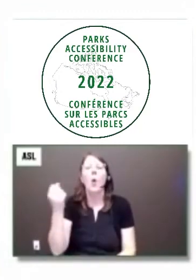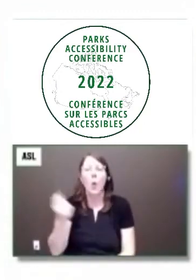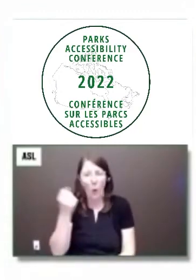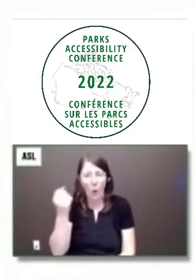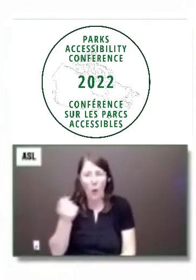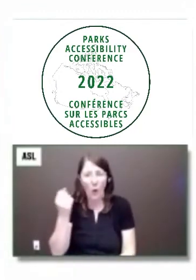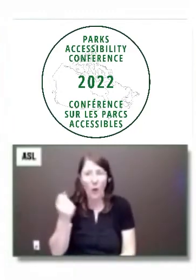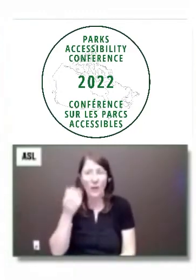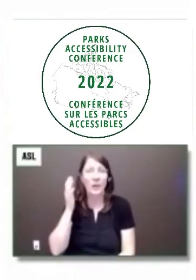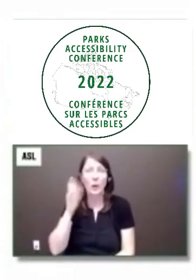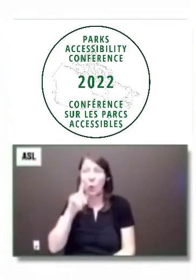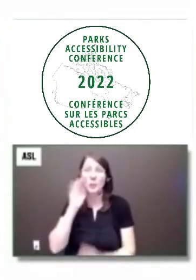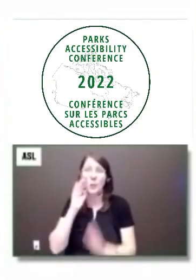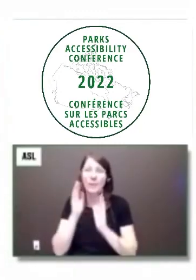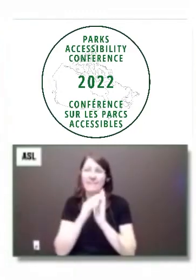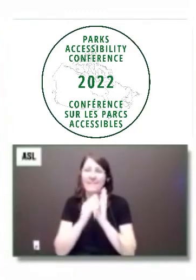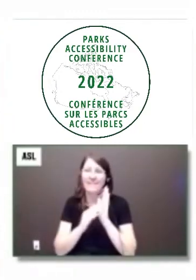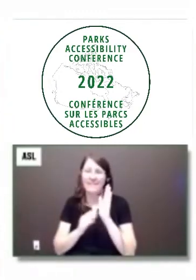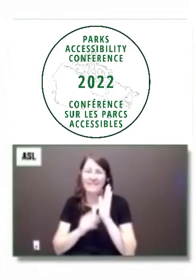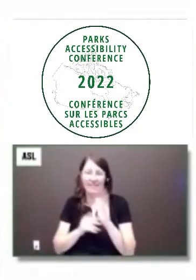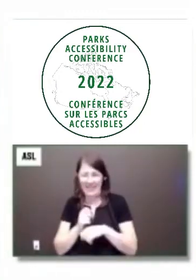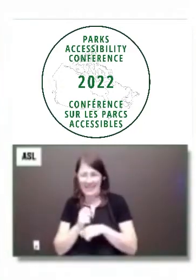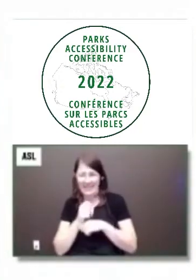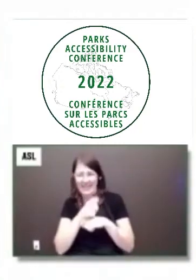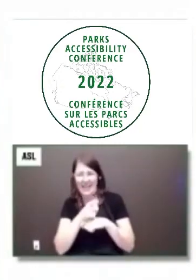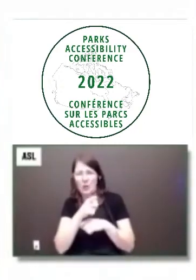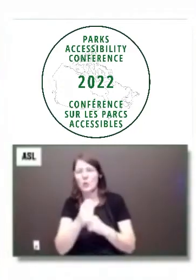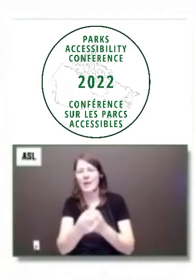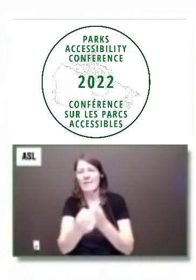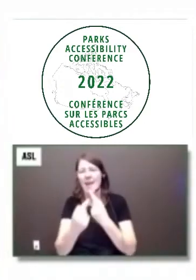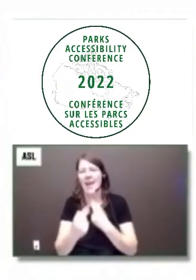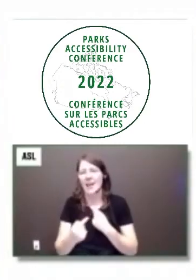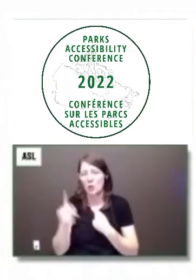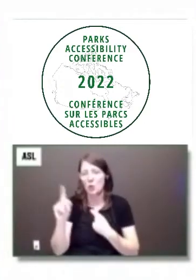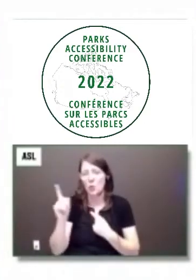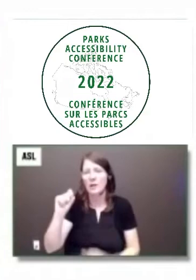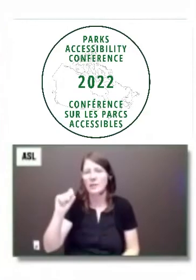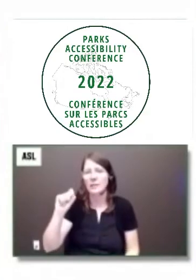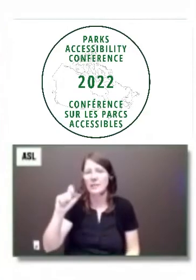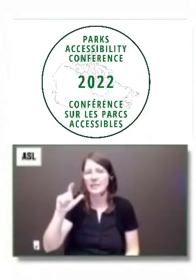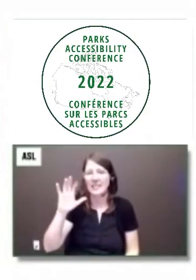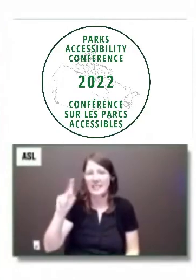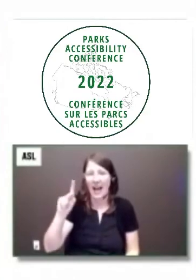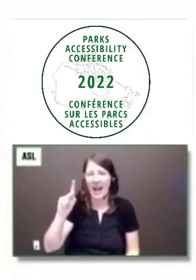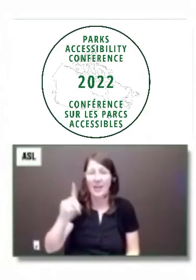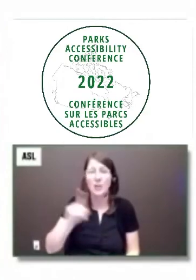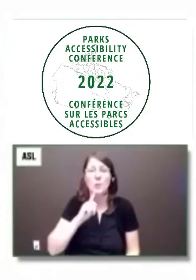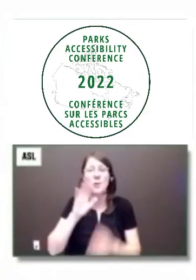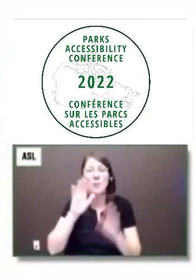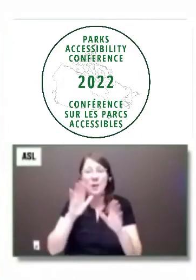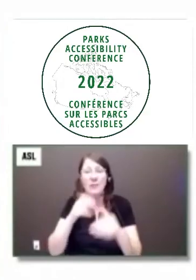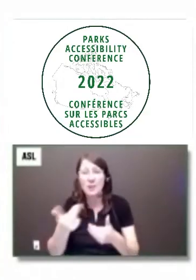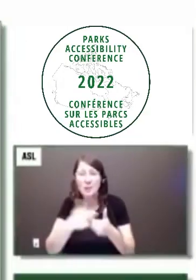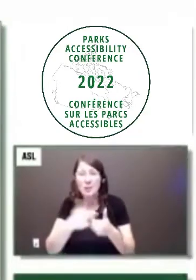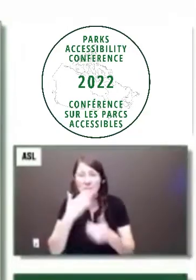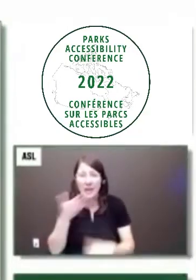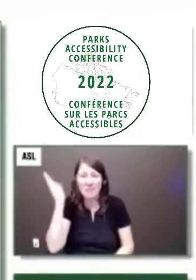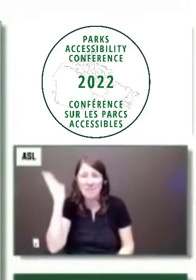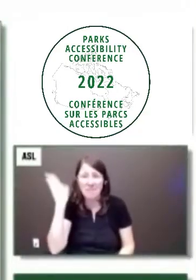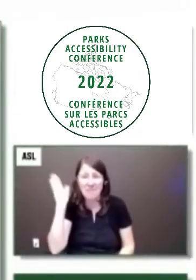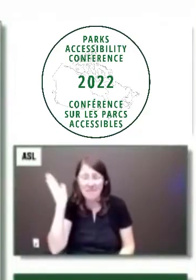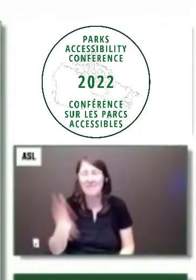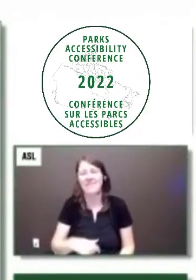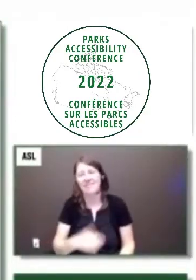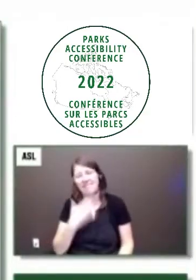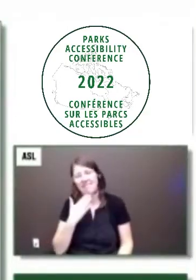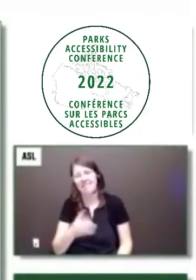you. Thank you so much. Amazing. Thank you so much, Lucy. It was fantastic to have you here today. Fantastic to be here. We'll